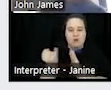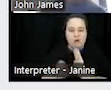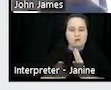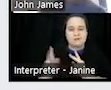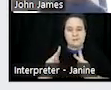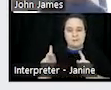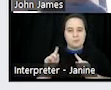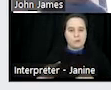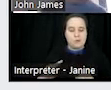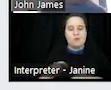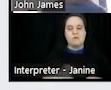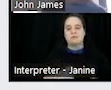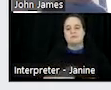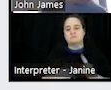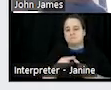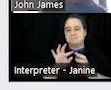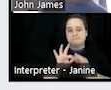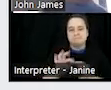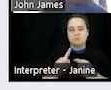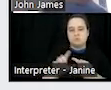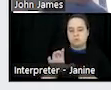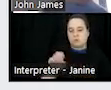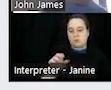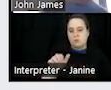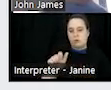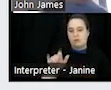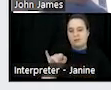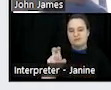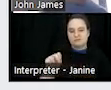the coalition. Yeah.